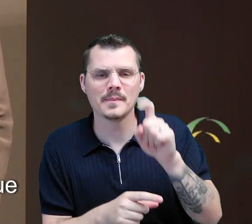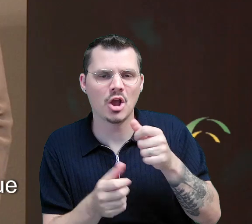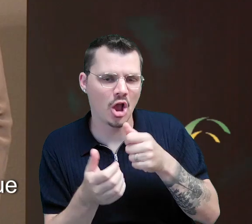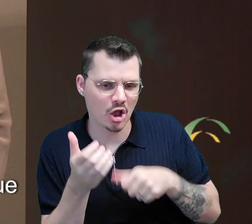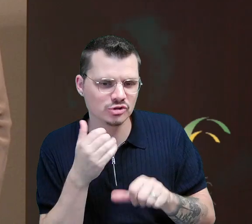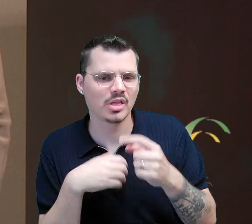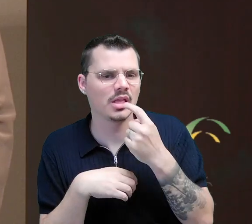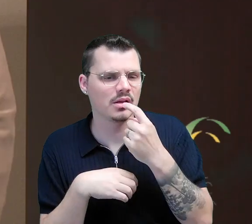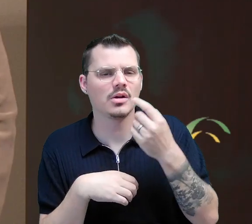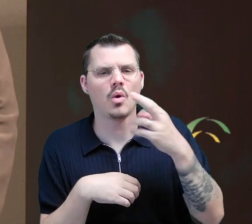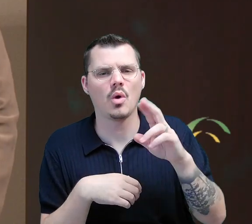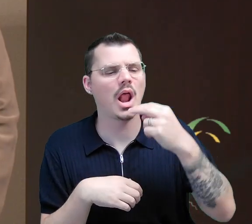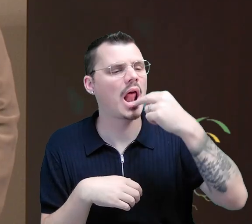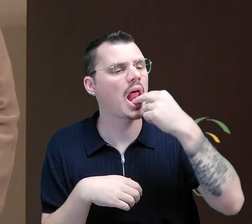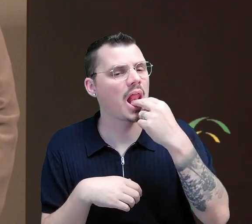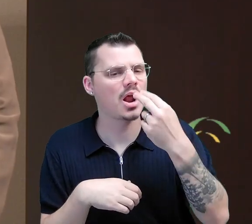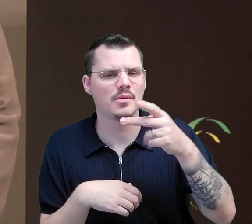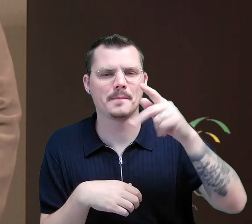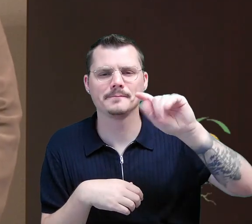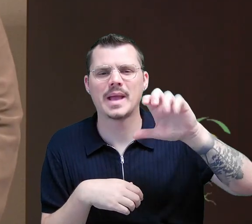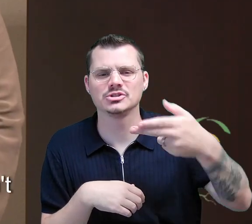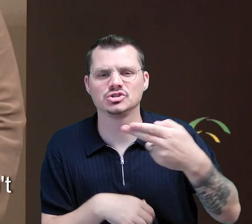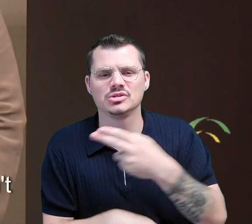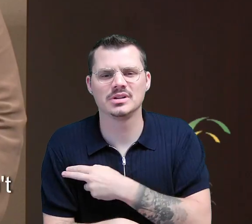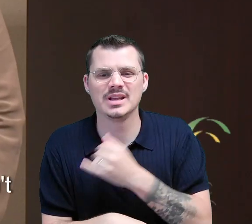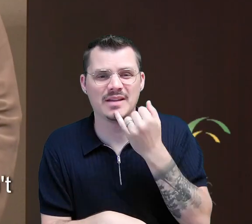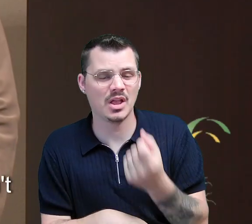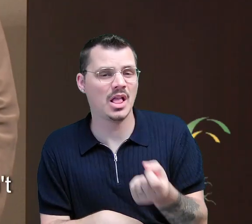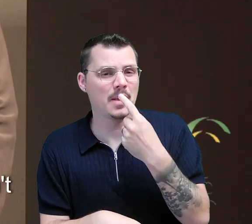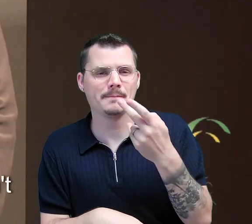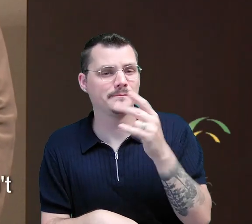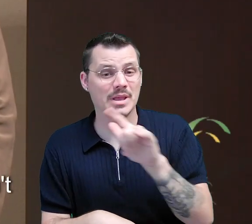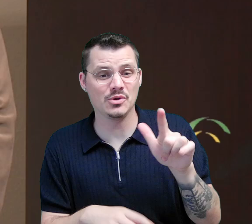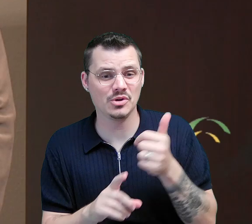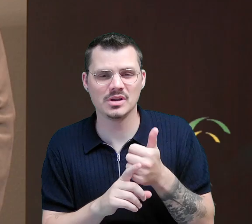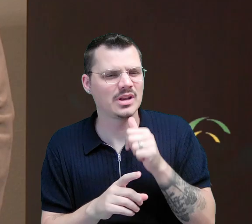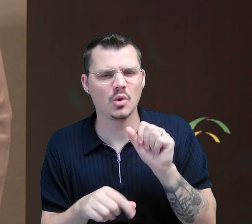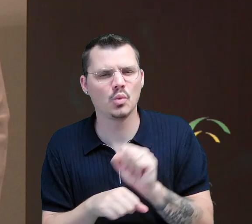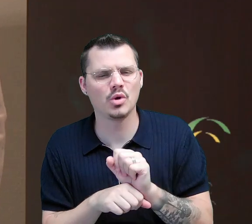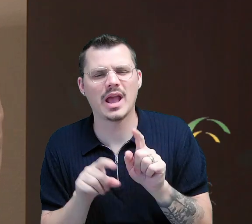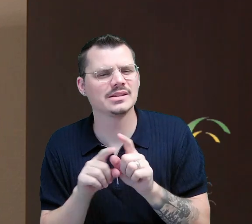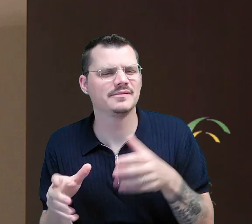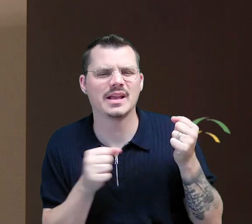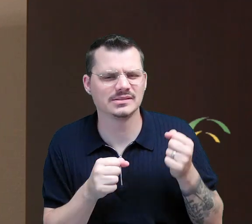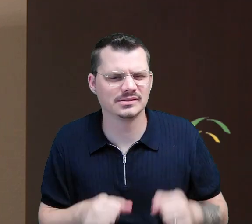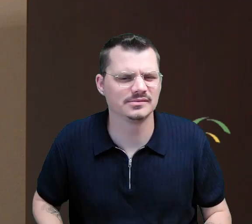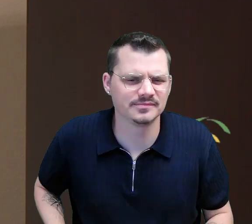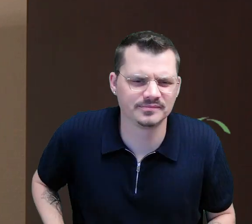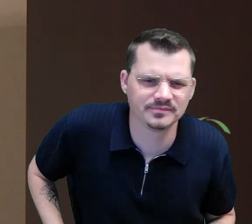to go under the tongue or be in a patch. If it's swallowed like a pill, it doesn't work as fast.